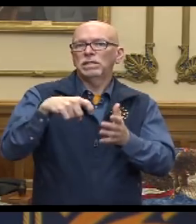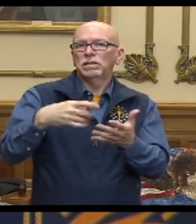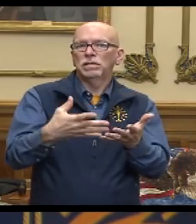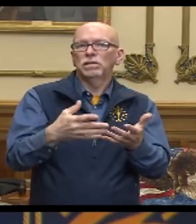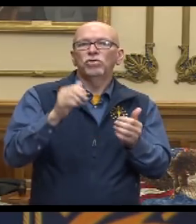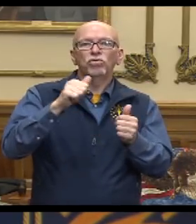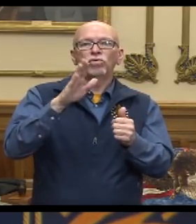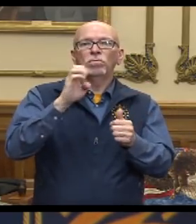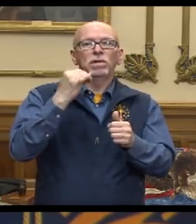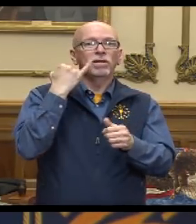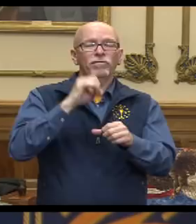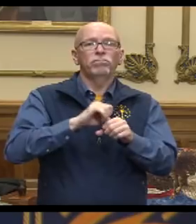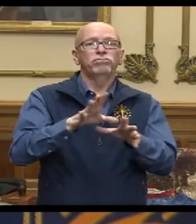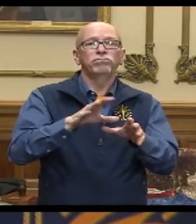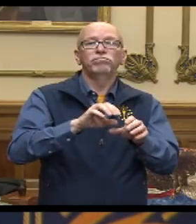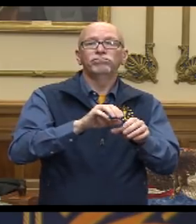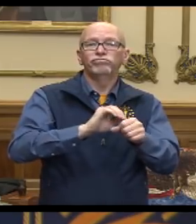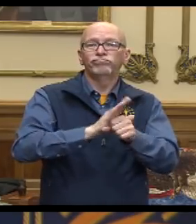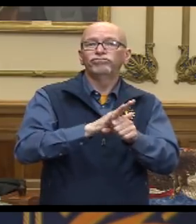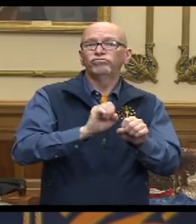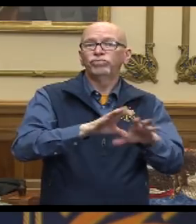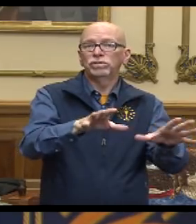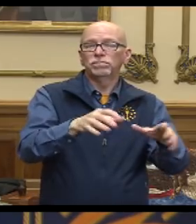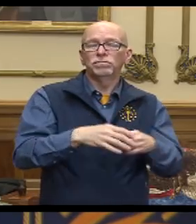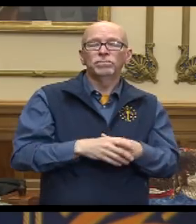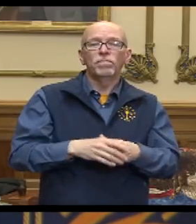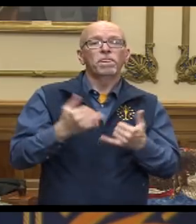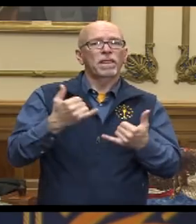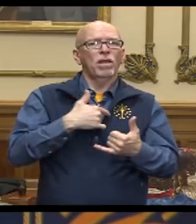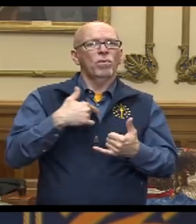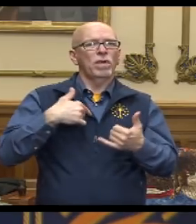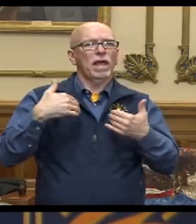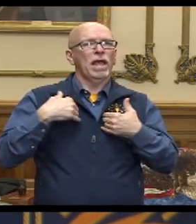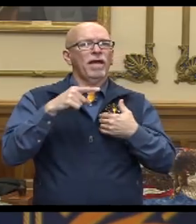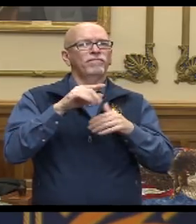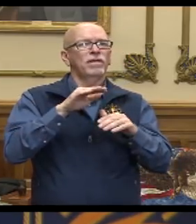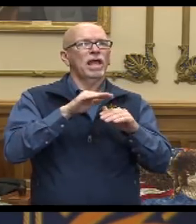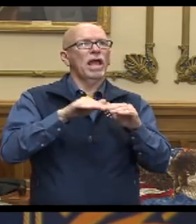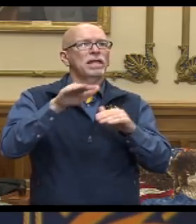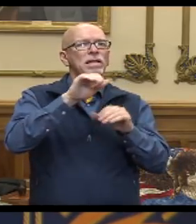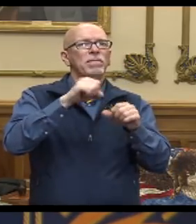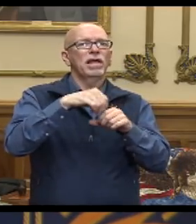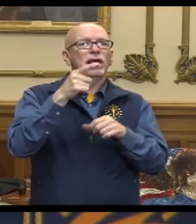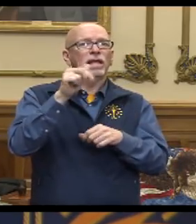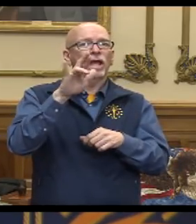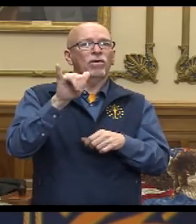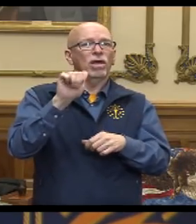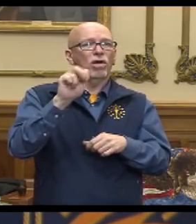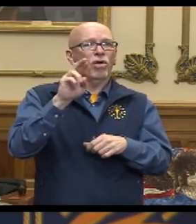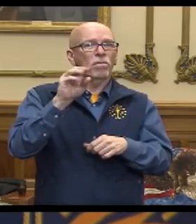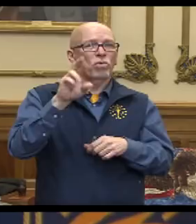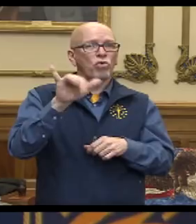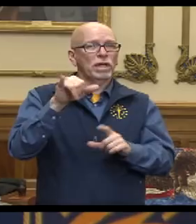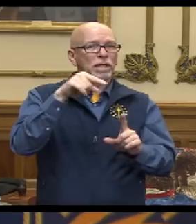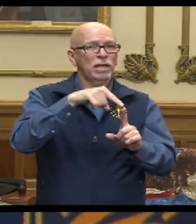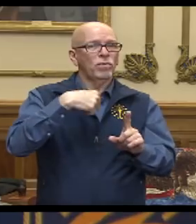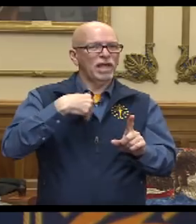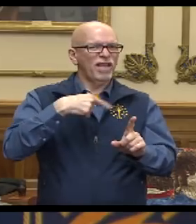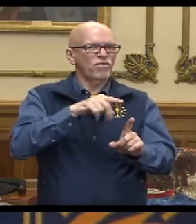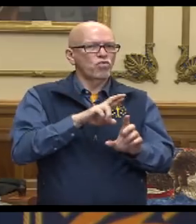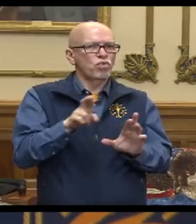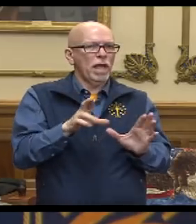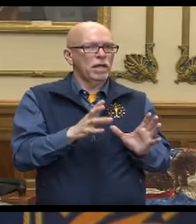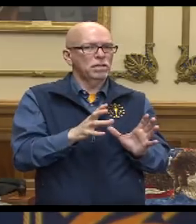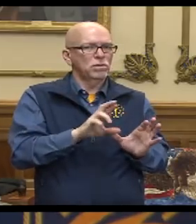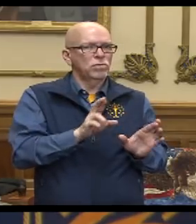an influx of the virus. And so currently we've stationed excess capacity at the Gary Armory, and we have that capacity ready to put